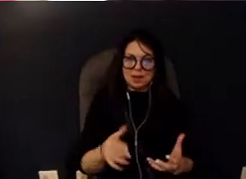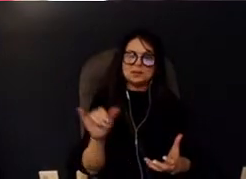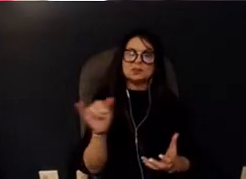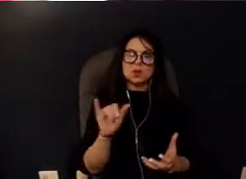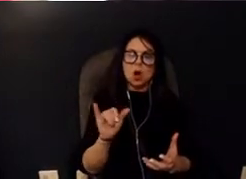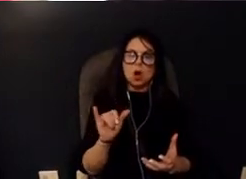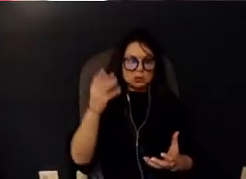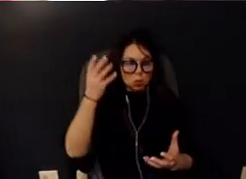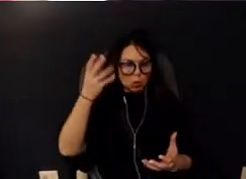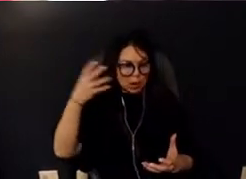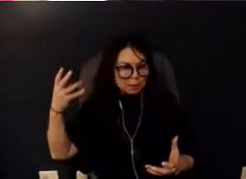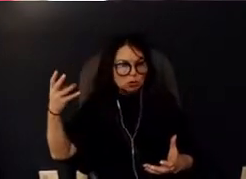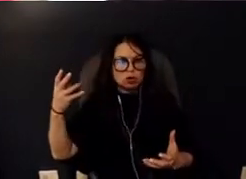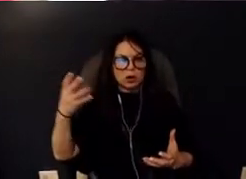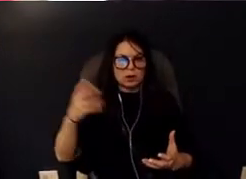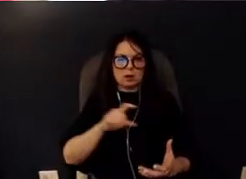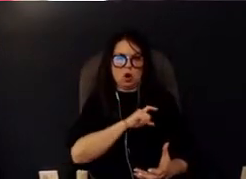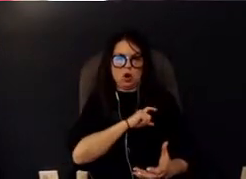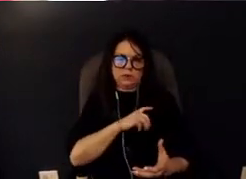officers,